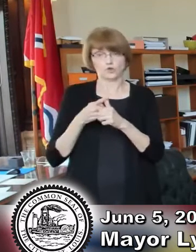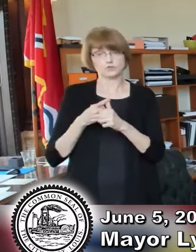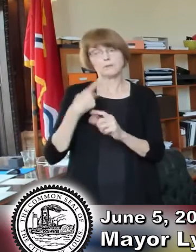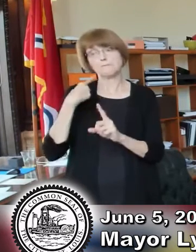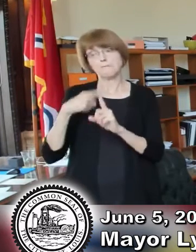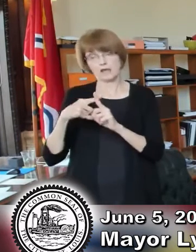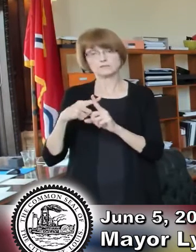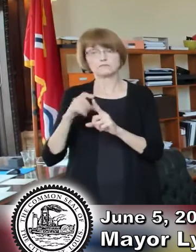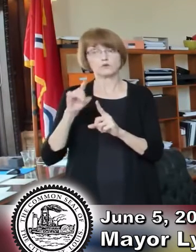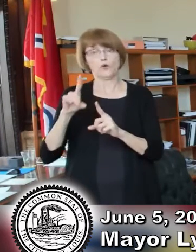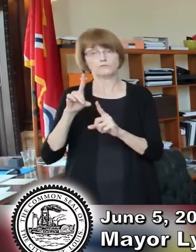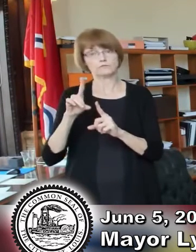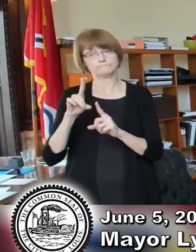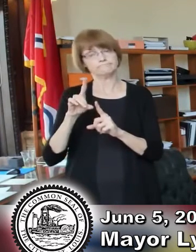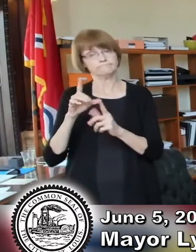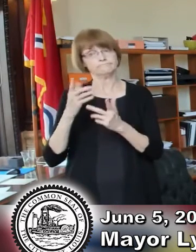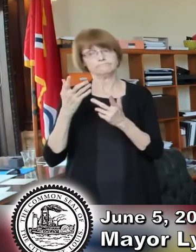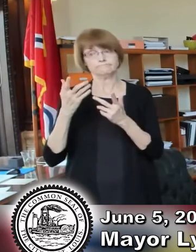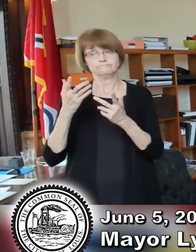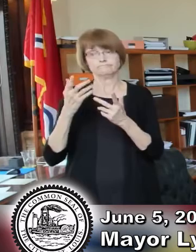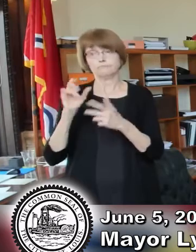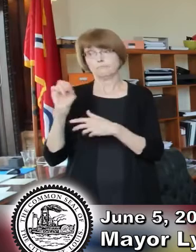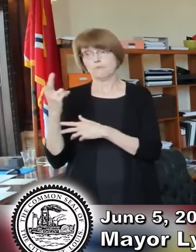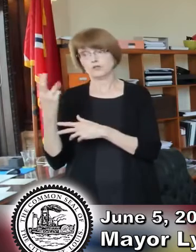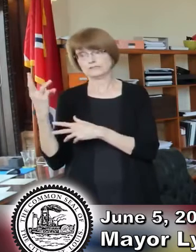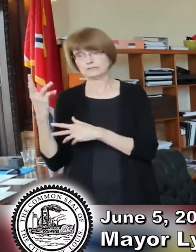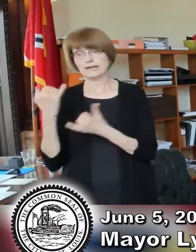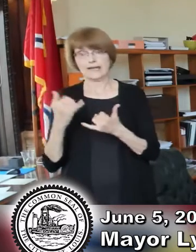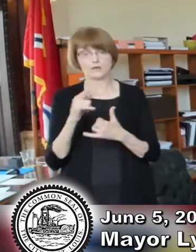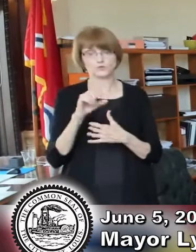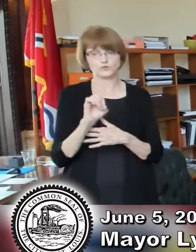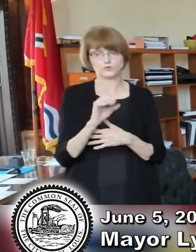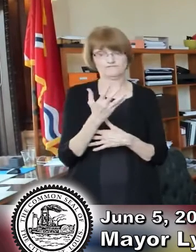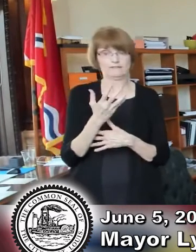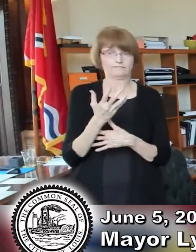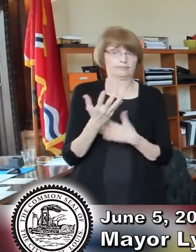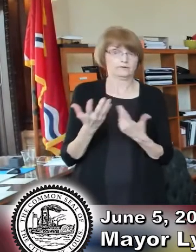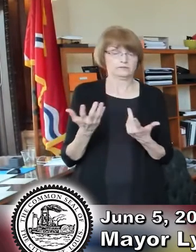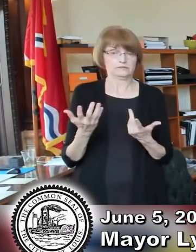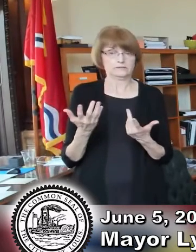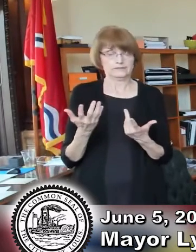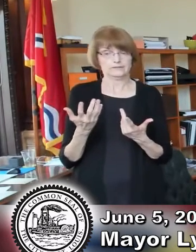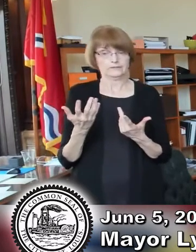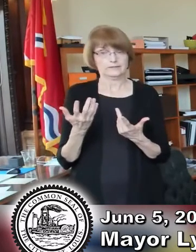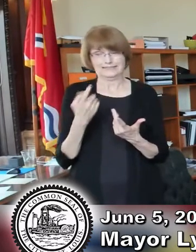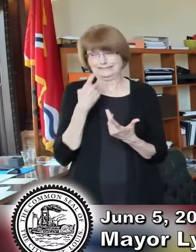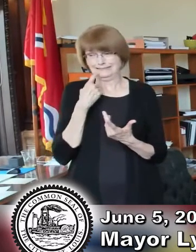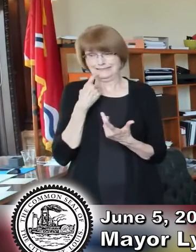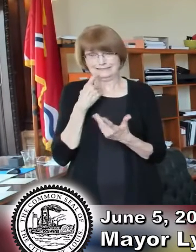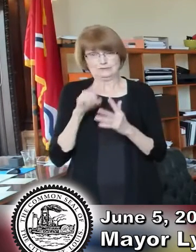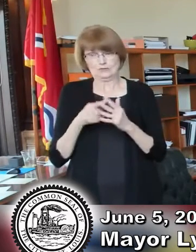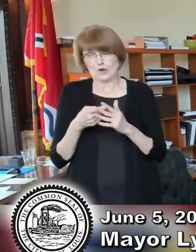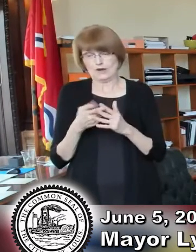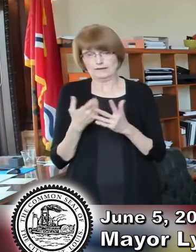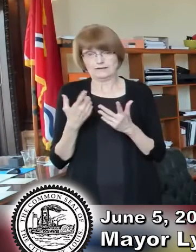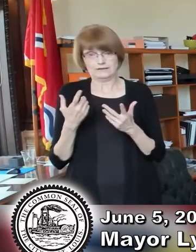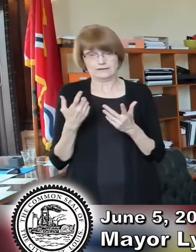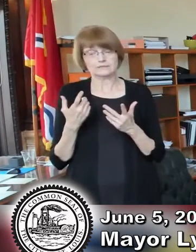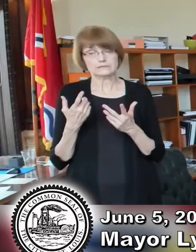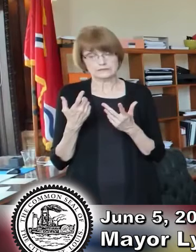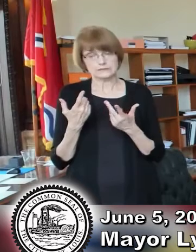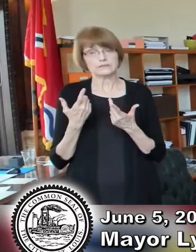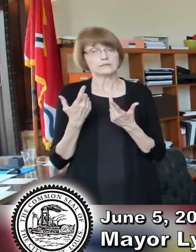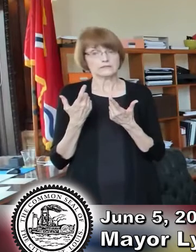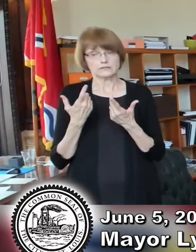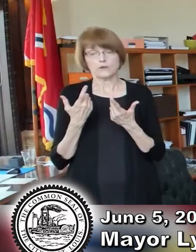St. Louis was March the 16th, and here we are on June the 5th. So we're continuing, this is continuing to develop,